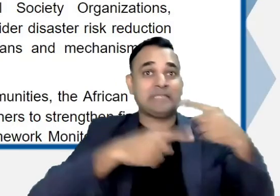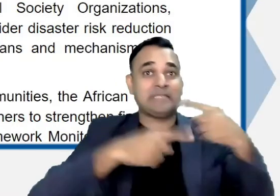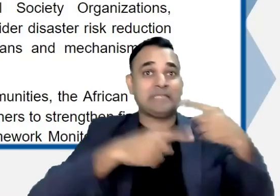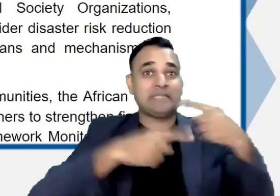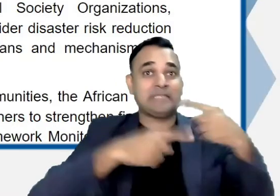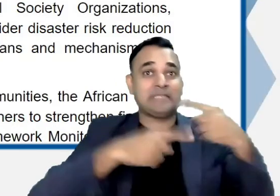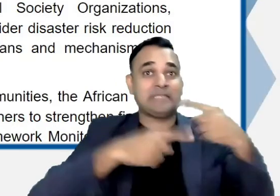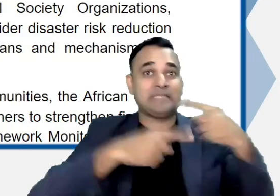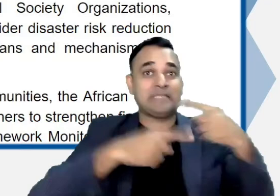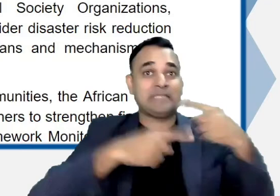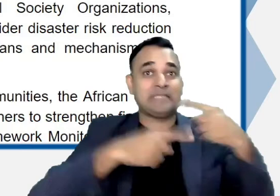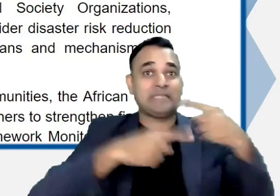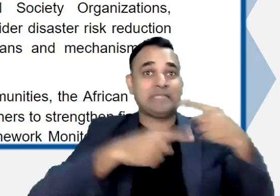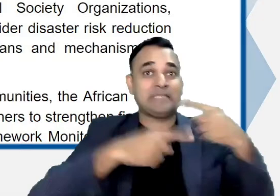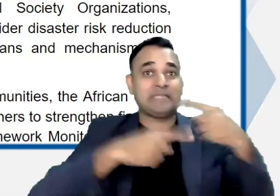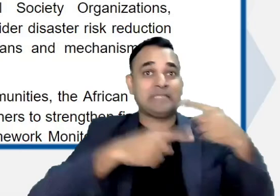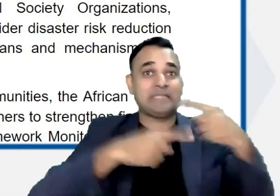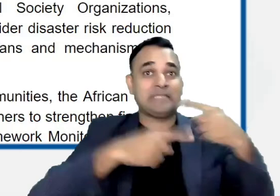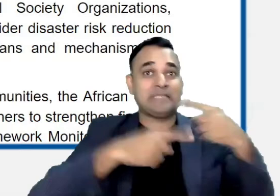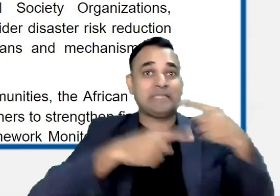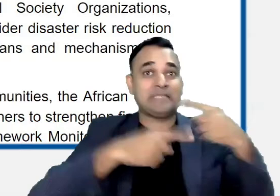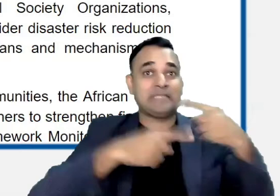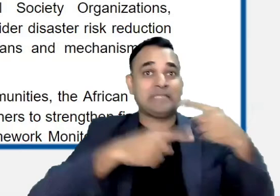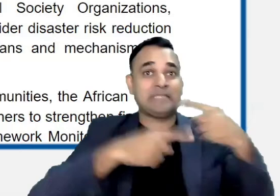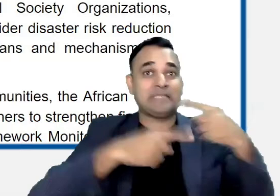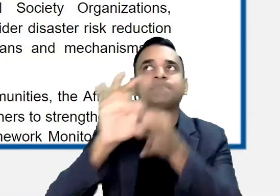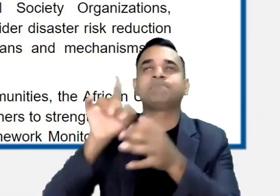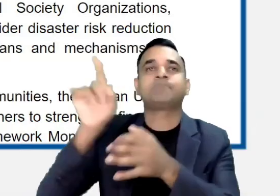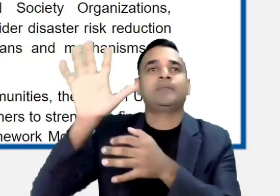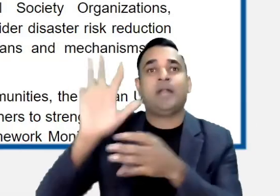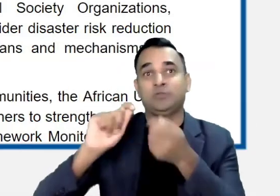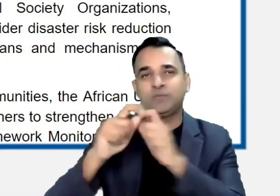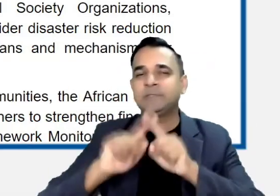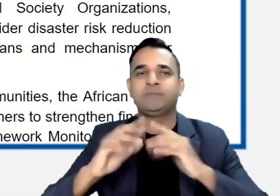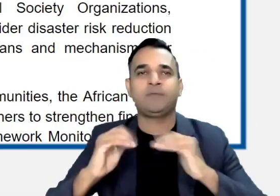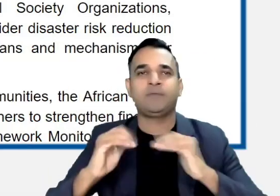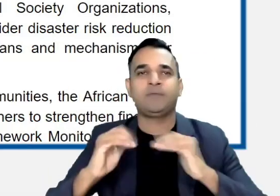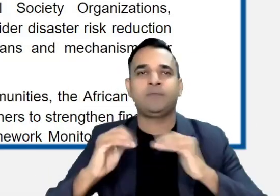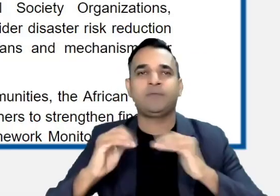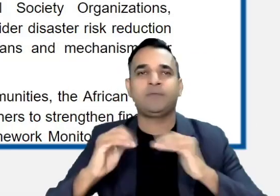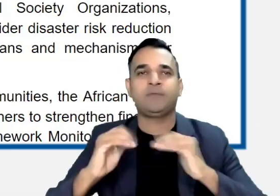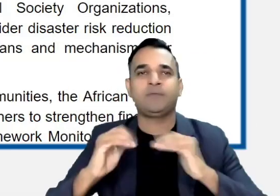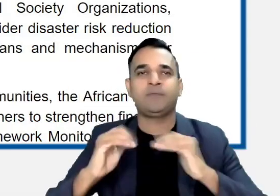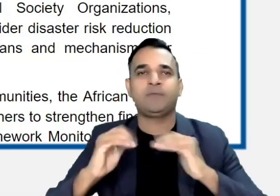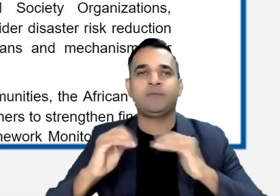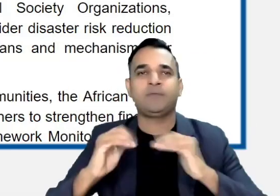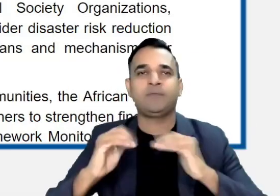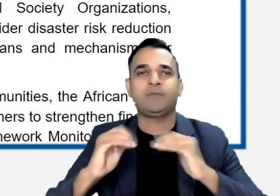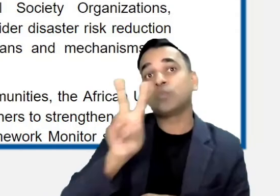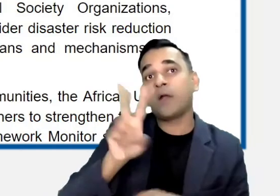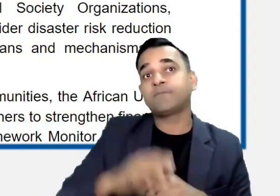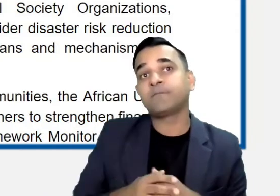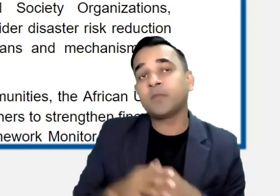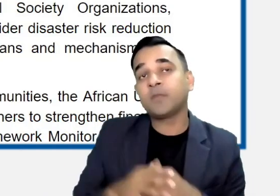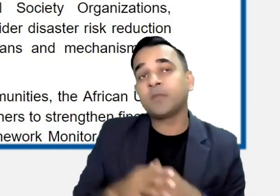reduction, environmental management, climate change action, planning and finance, and other sectors to ensure